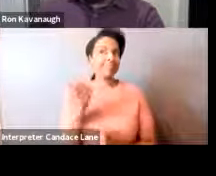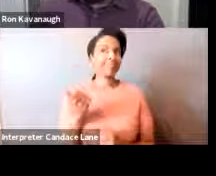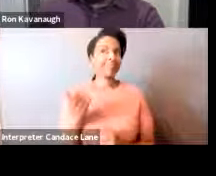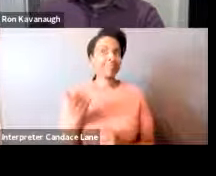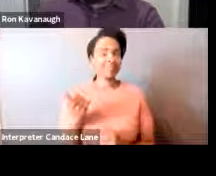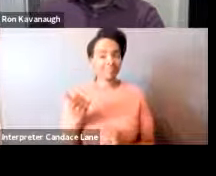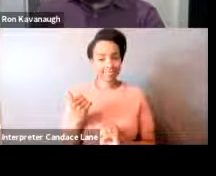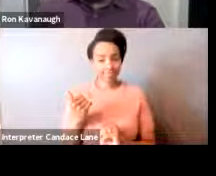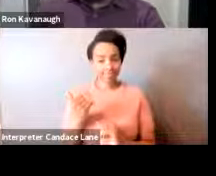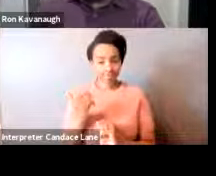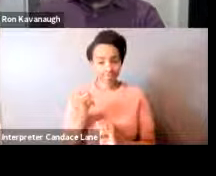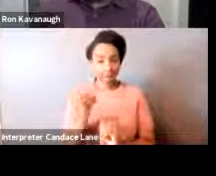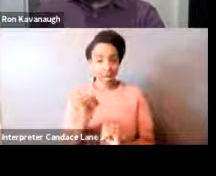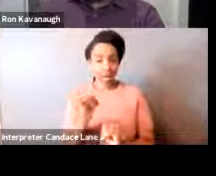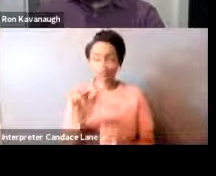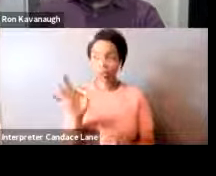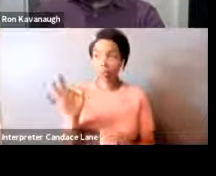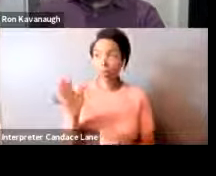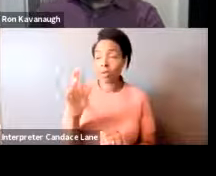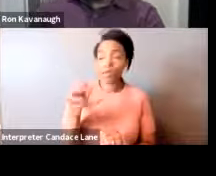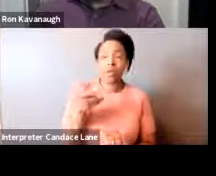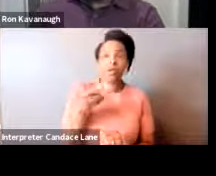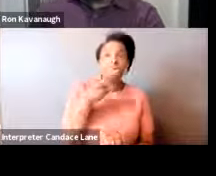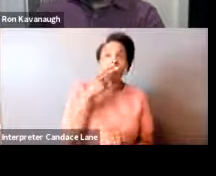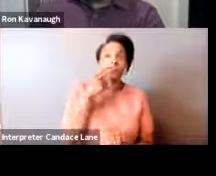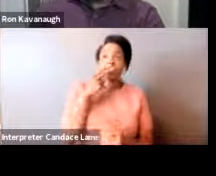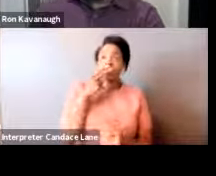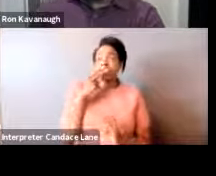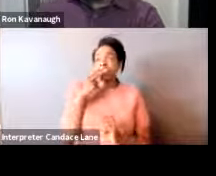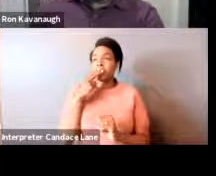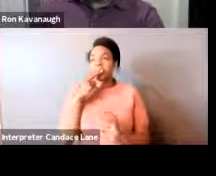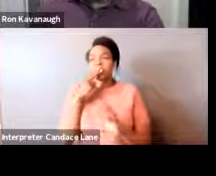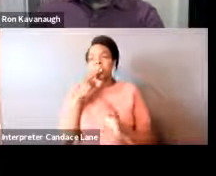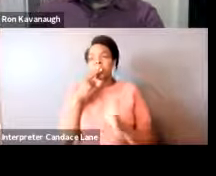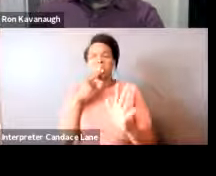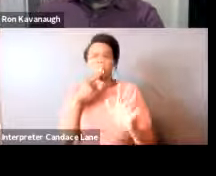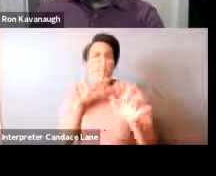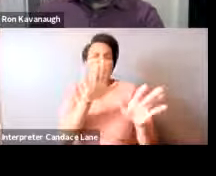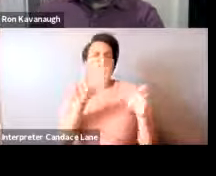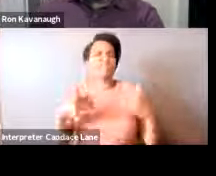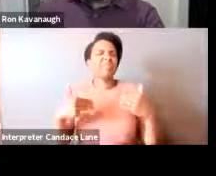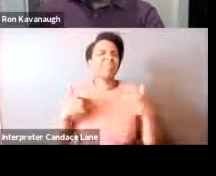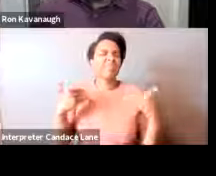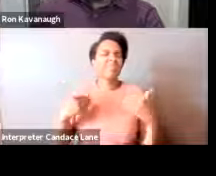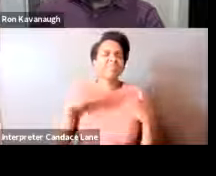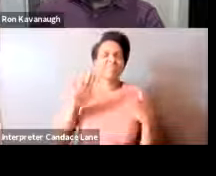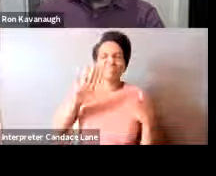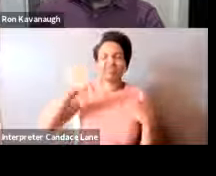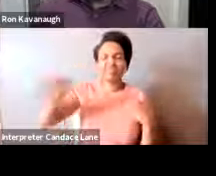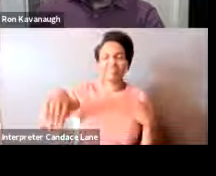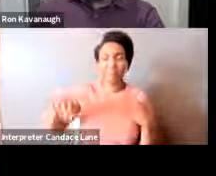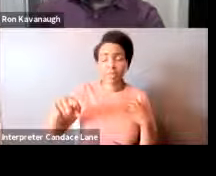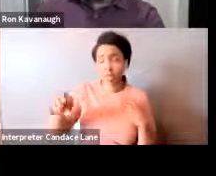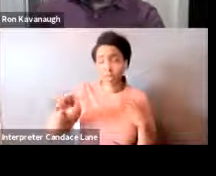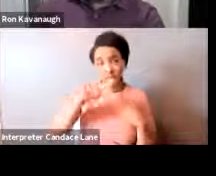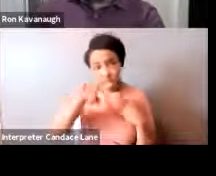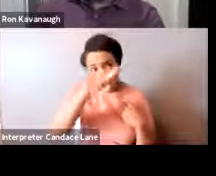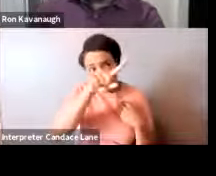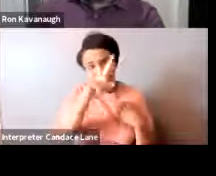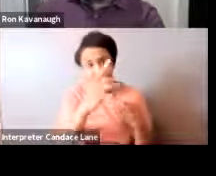smoke swarms the litter stage. You're too young for this mess, and he'll never